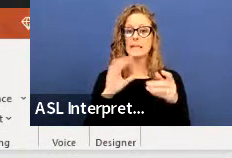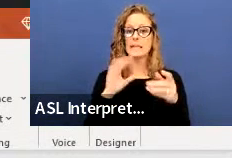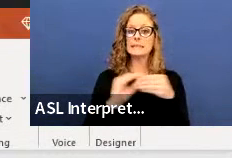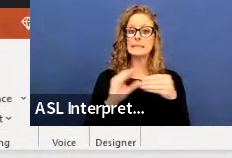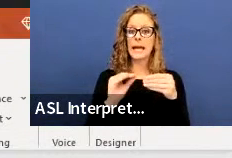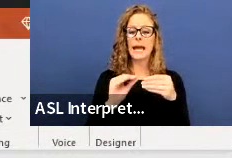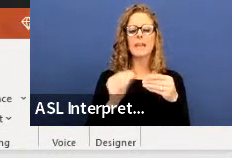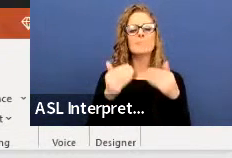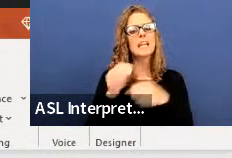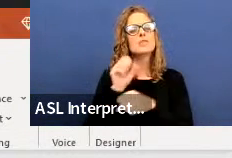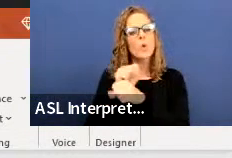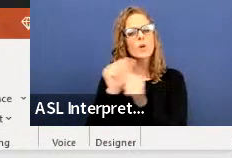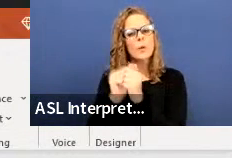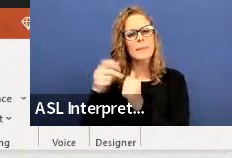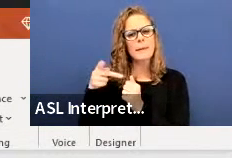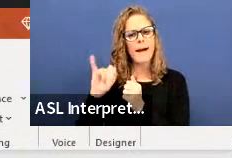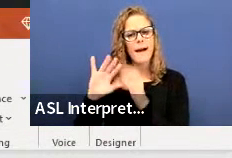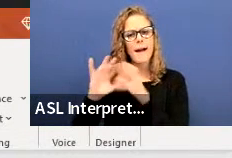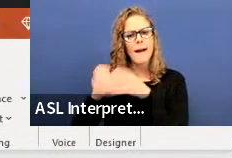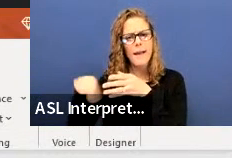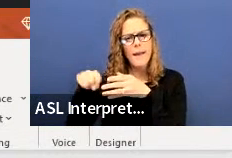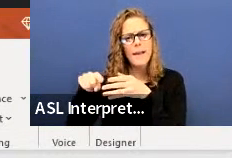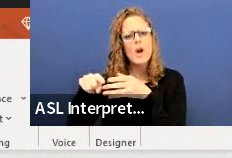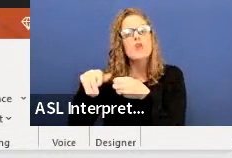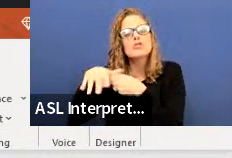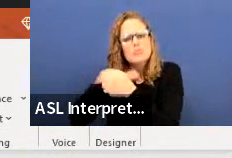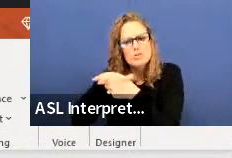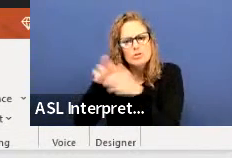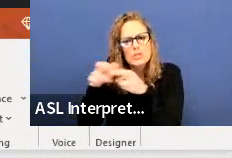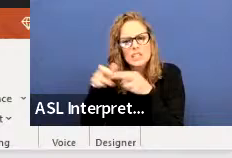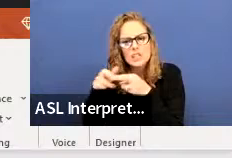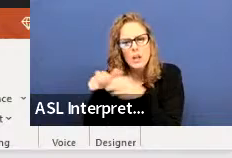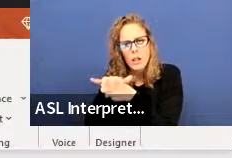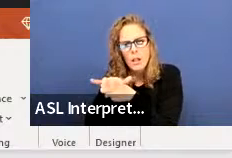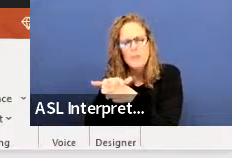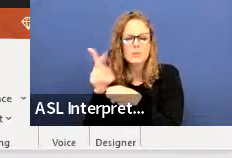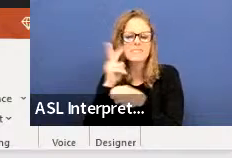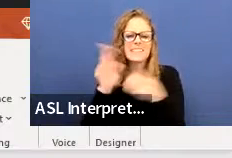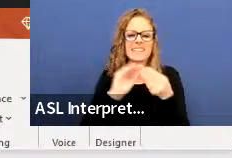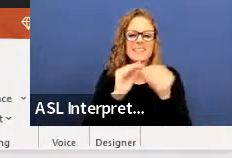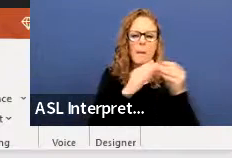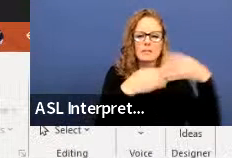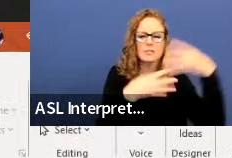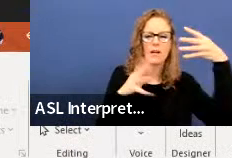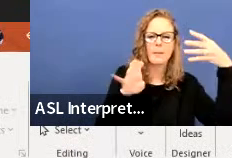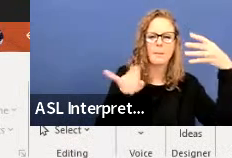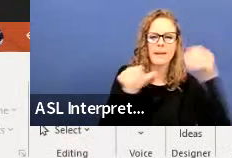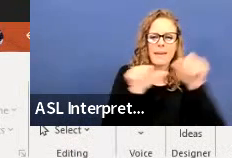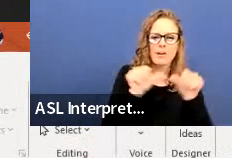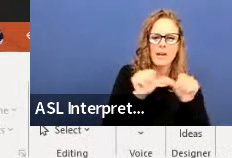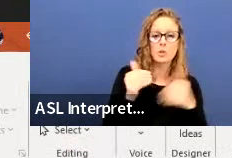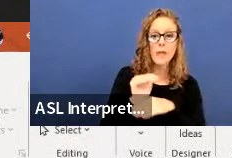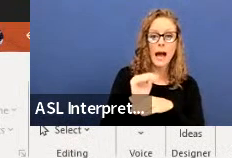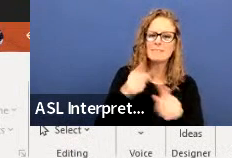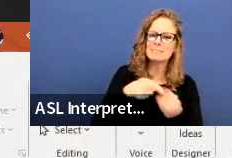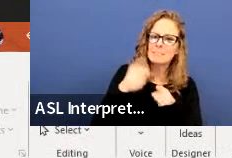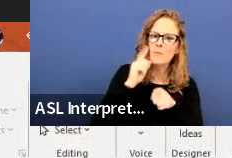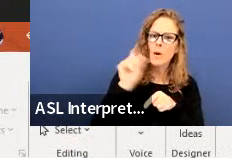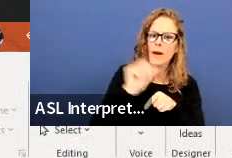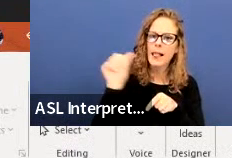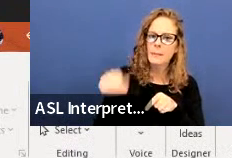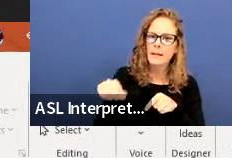you'll see by the numbers that we have across the whole Bay Area. We do know that tonight is for Alameda